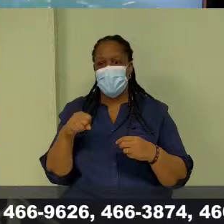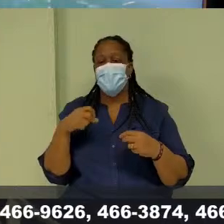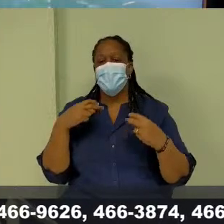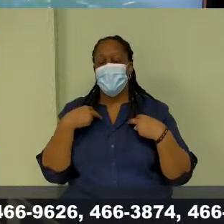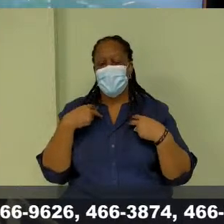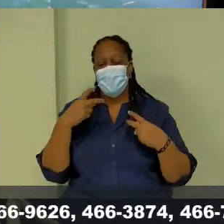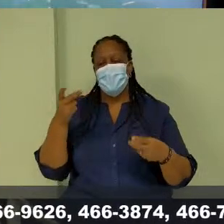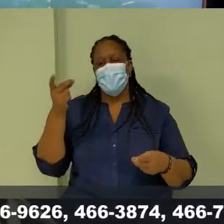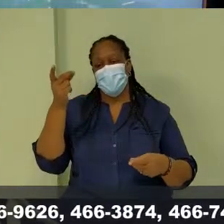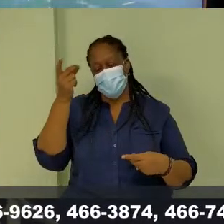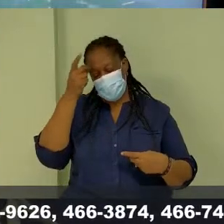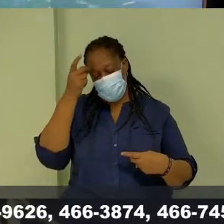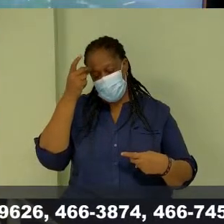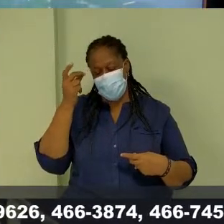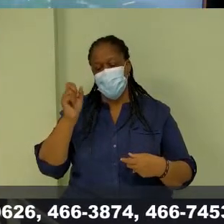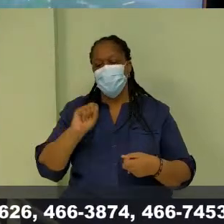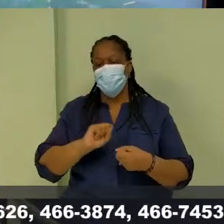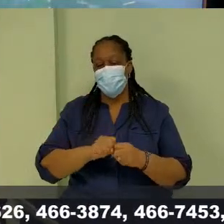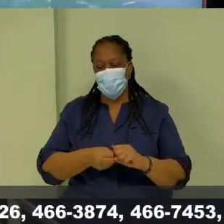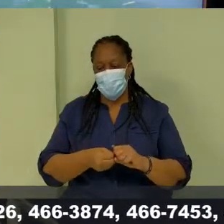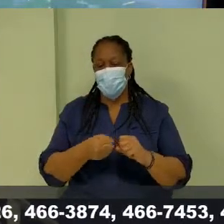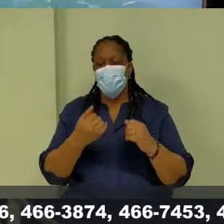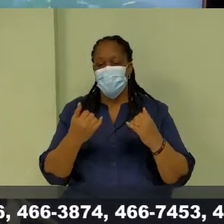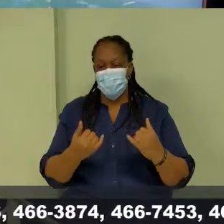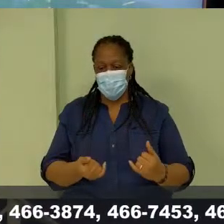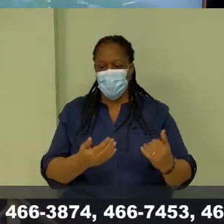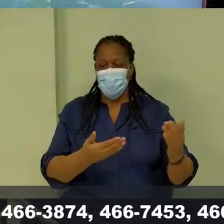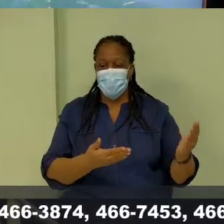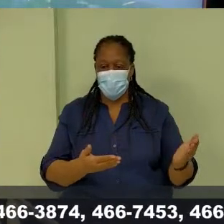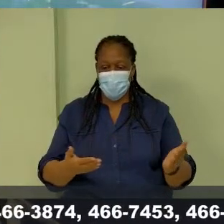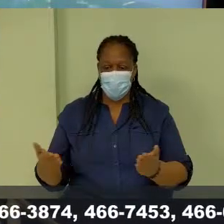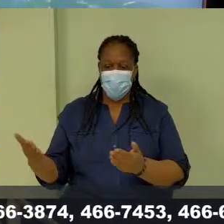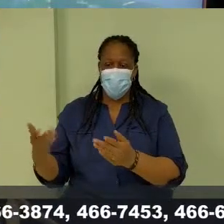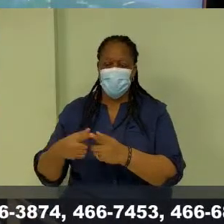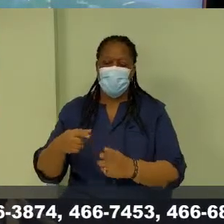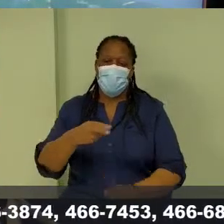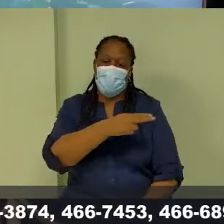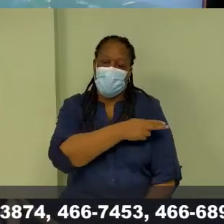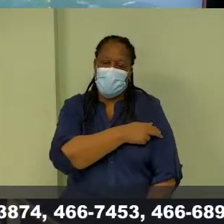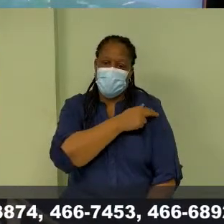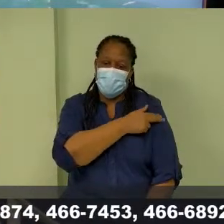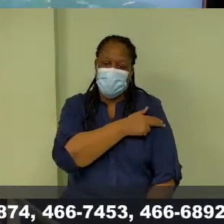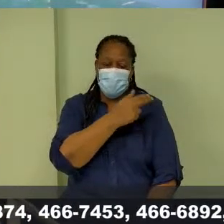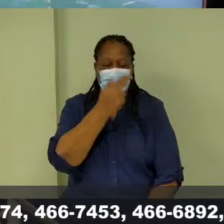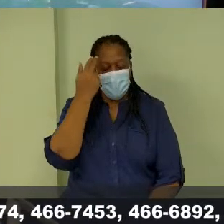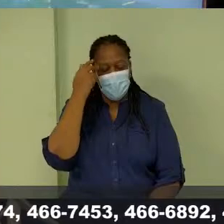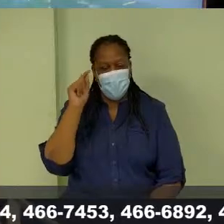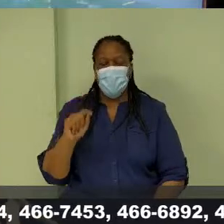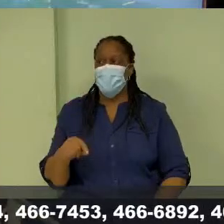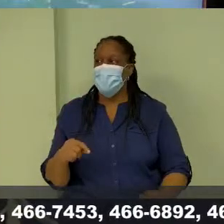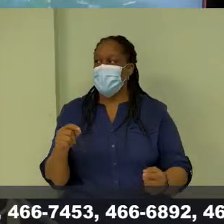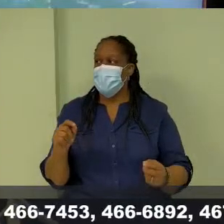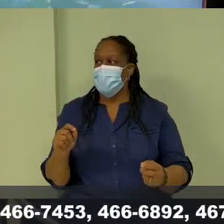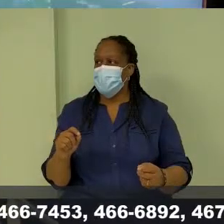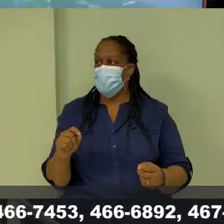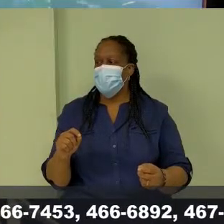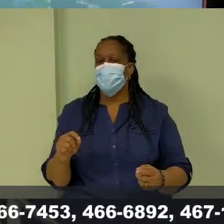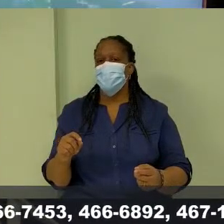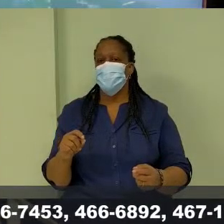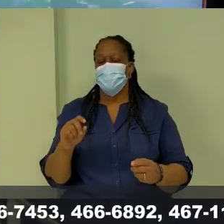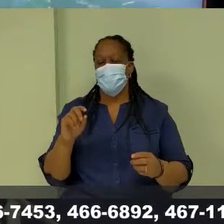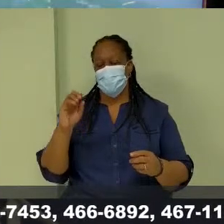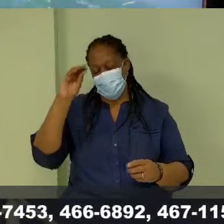made for their transfer to the respiratory hospital for care. Their son, who is a secondary school